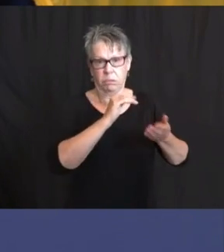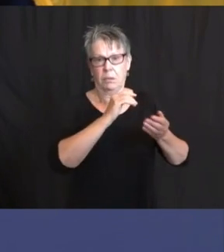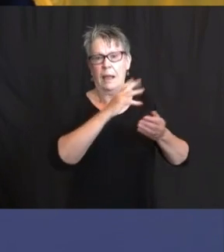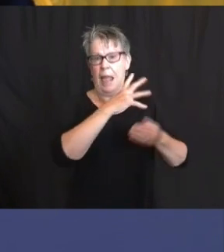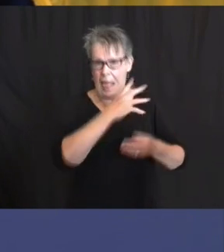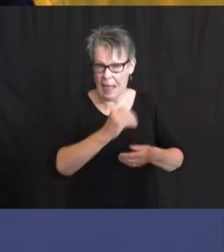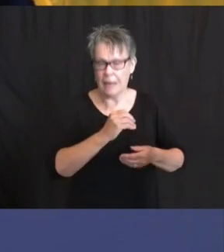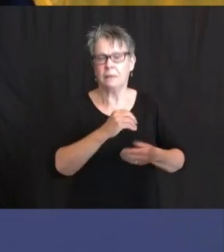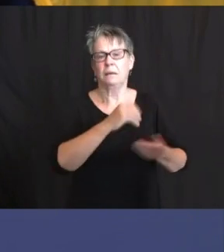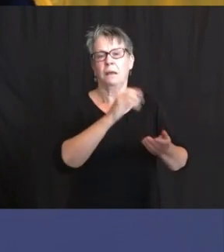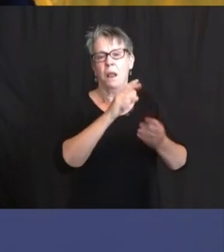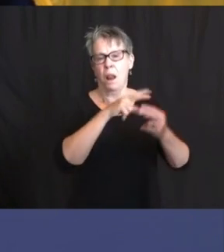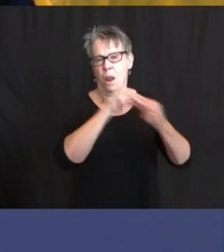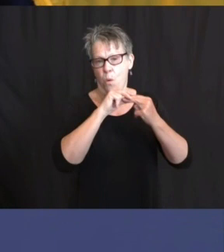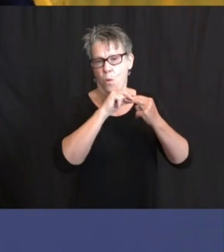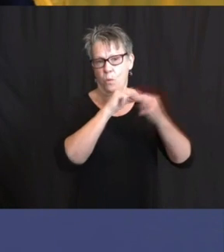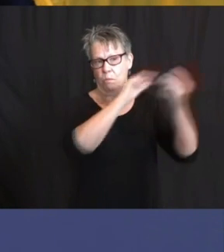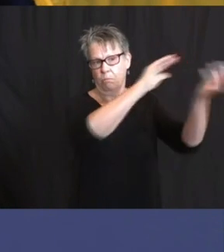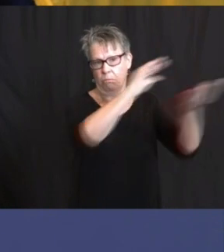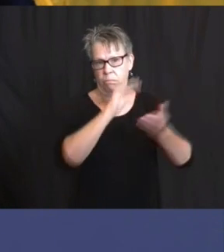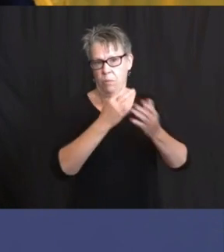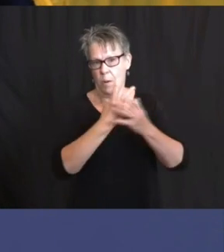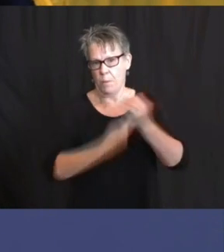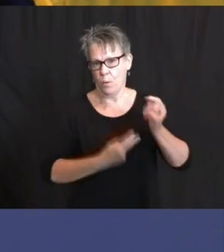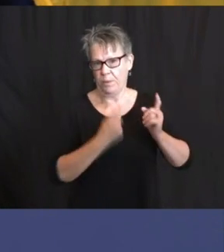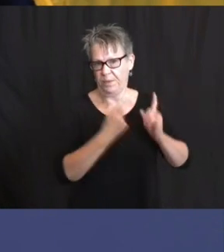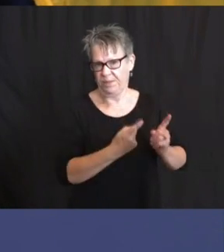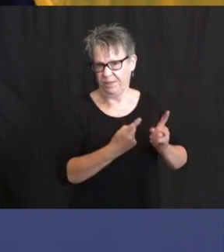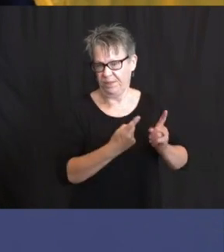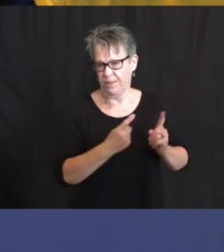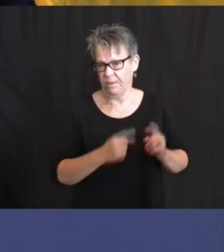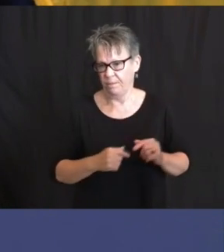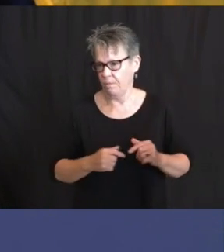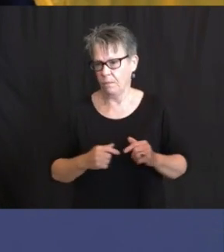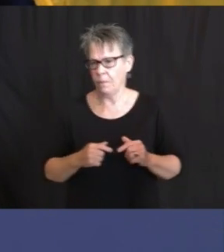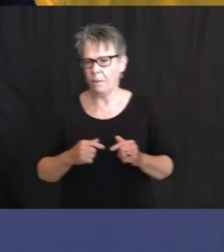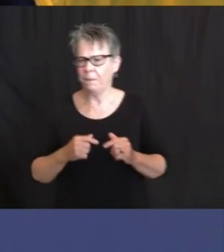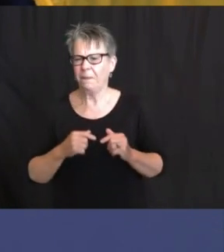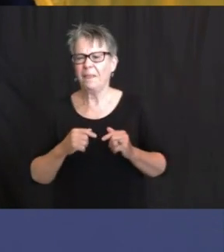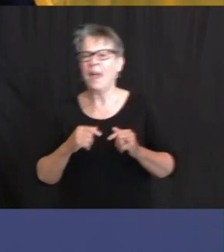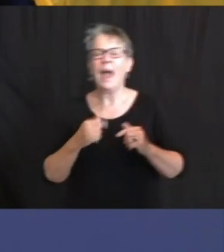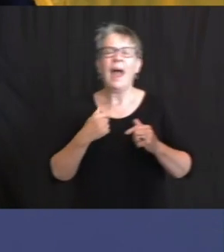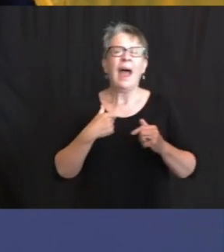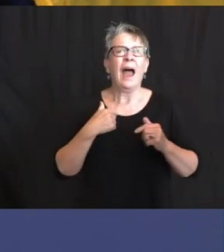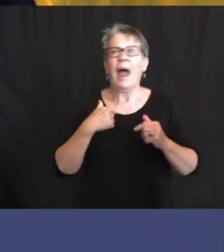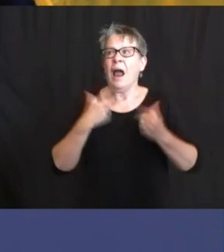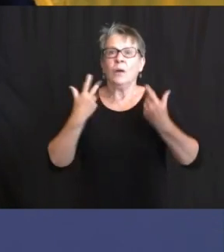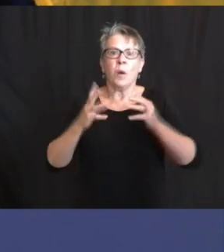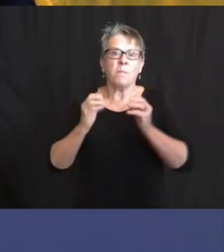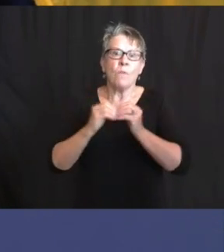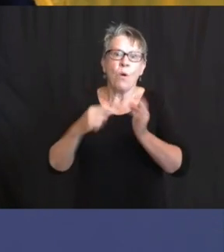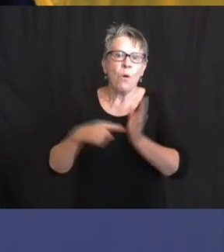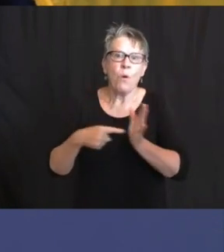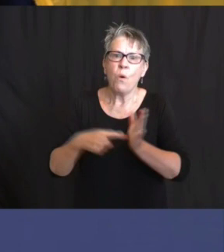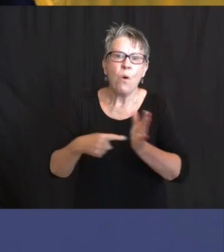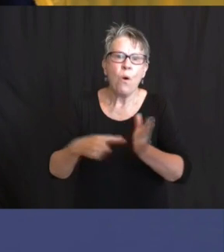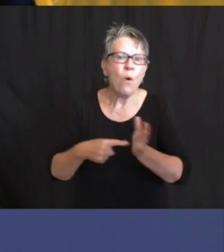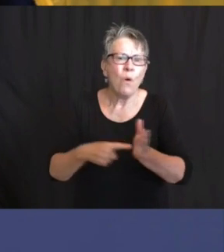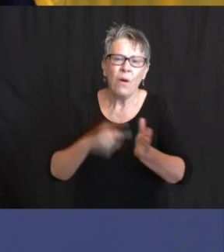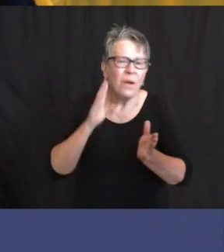ways. I mean, I don't wake up reflexively looking to put more debt on the books, particularly to cover our essential expenses. But if we want to